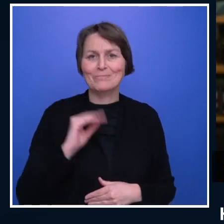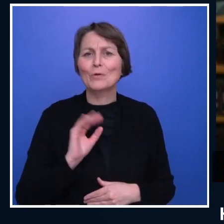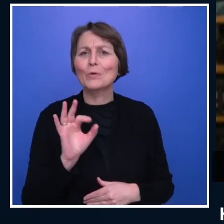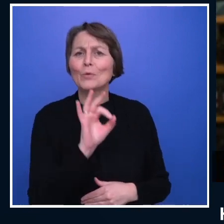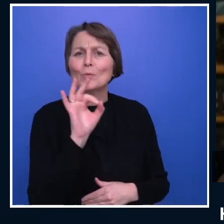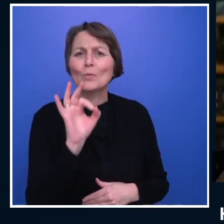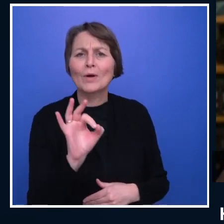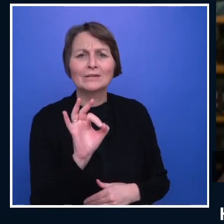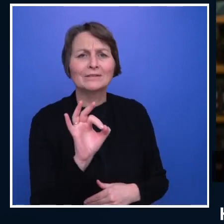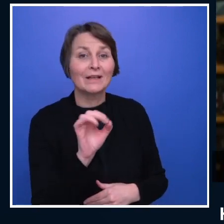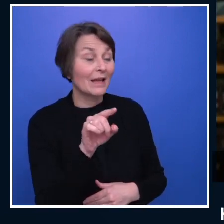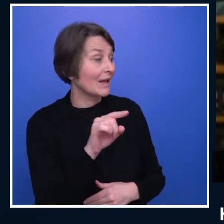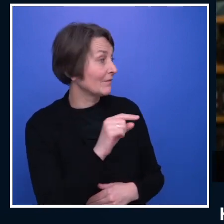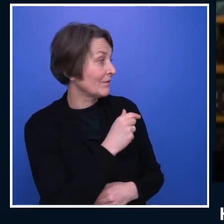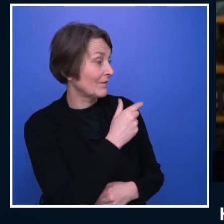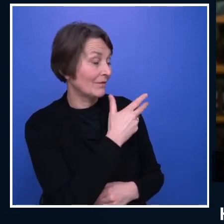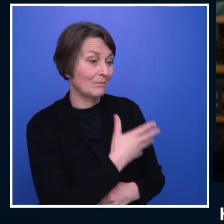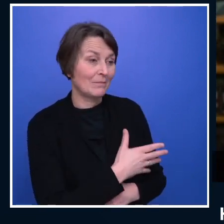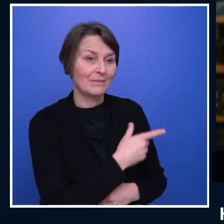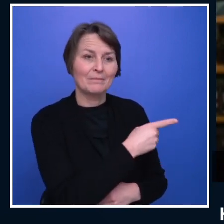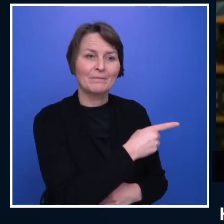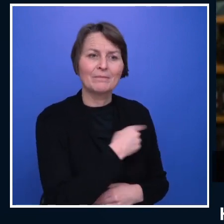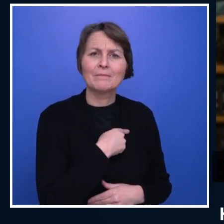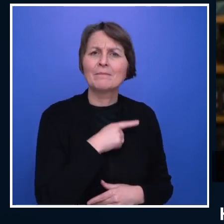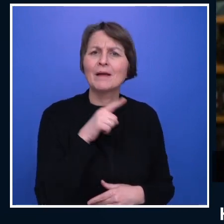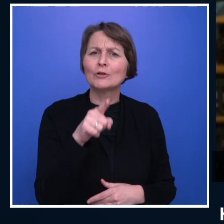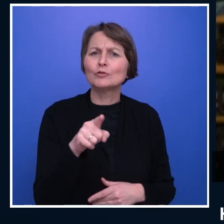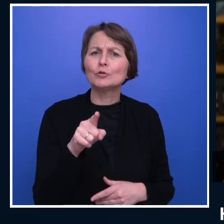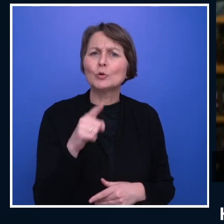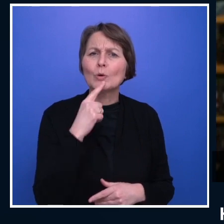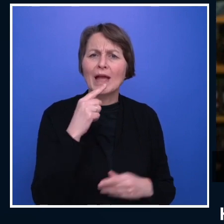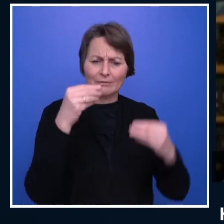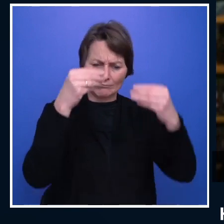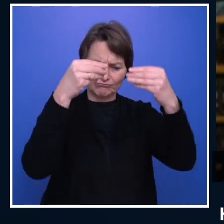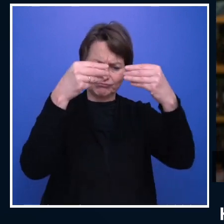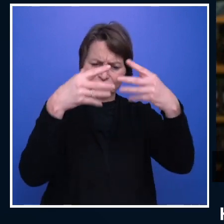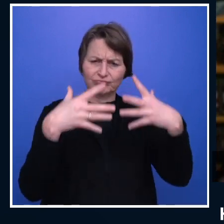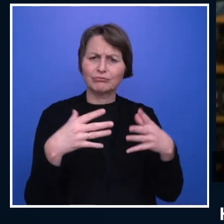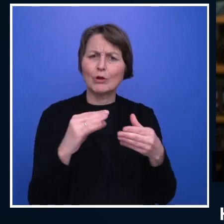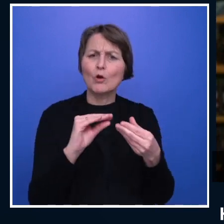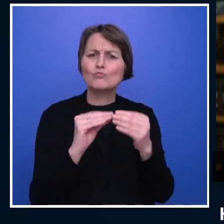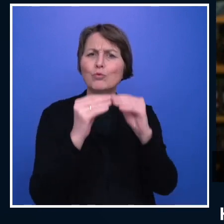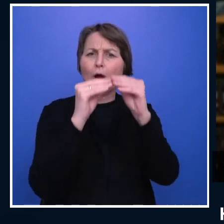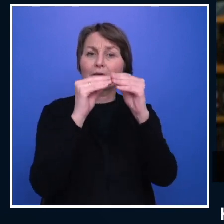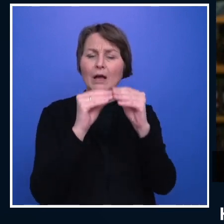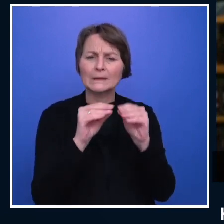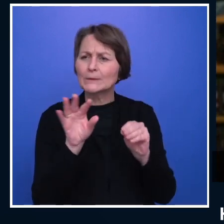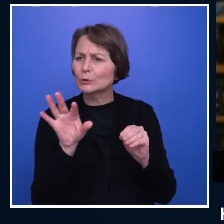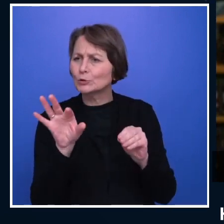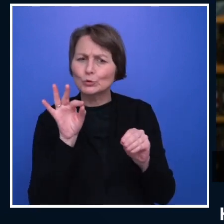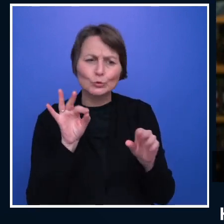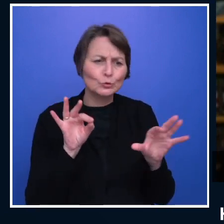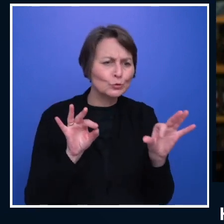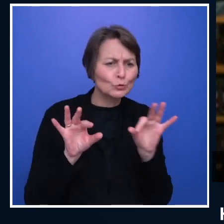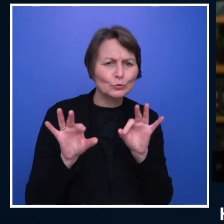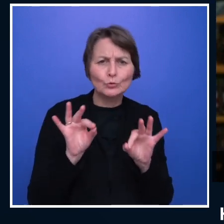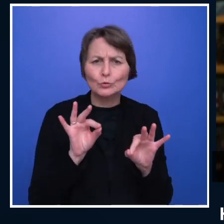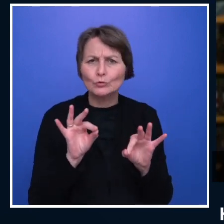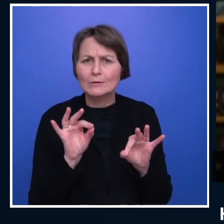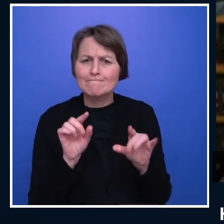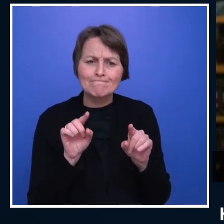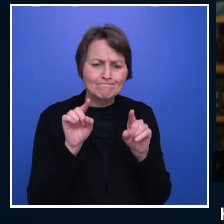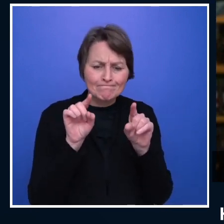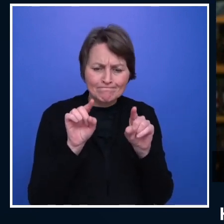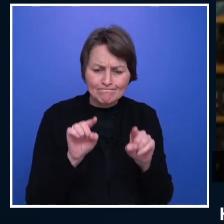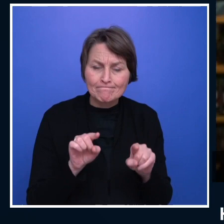lot of products that you can choose from when you decide to create a web application. And you've chosen the app